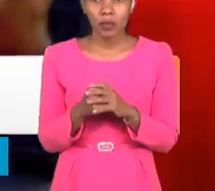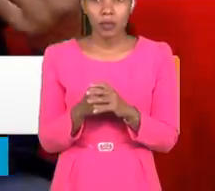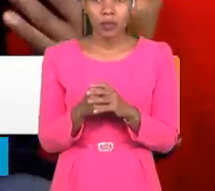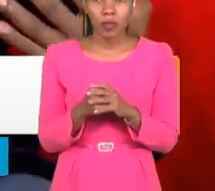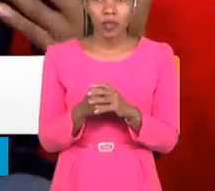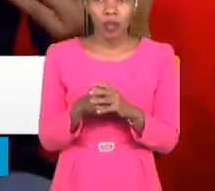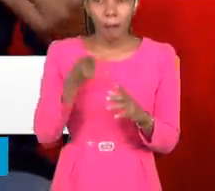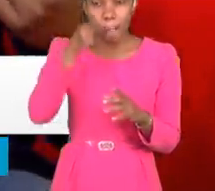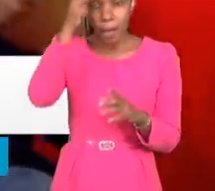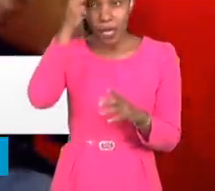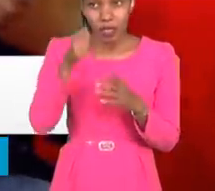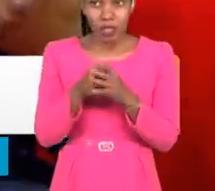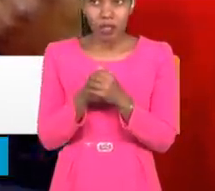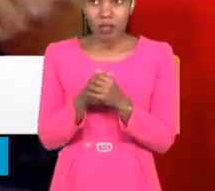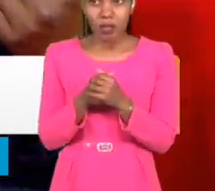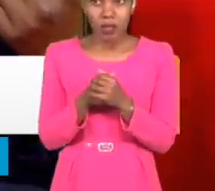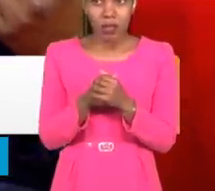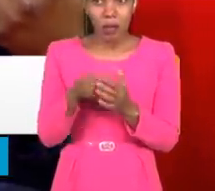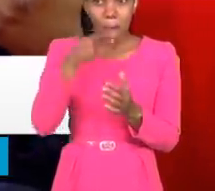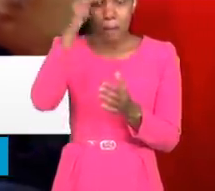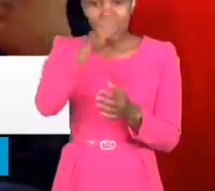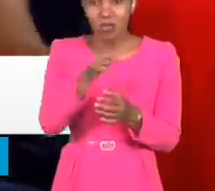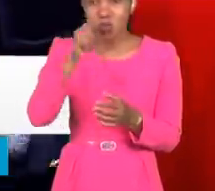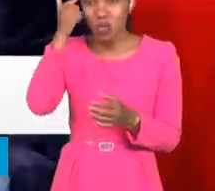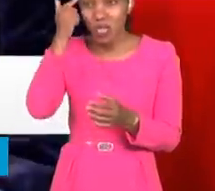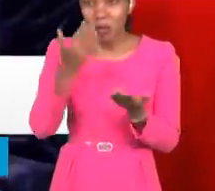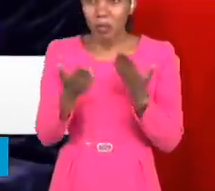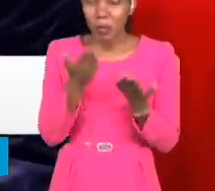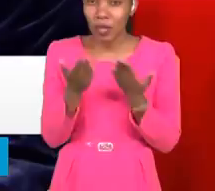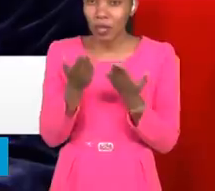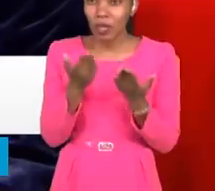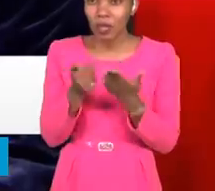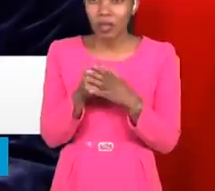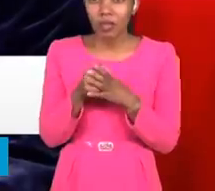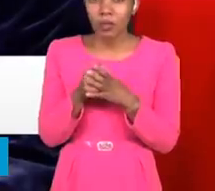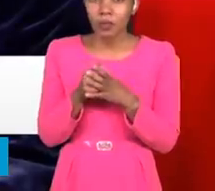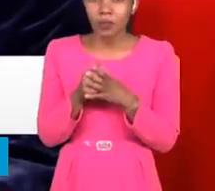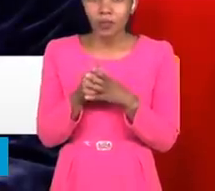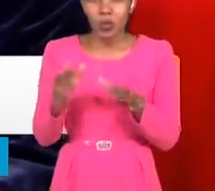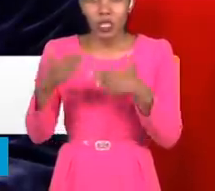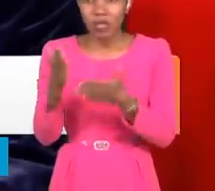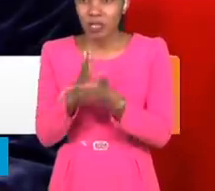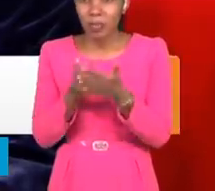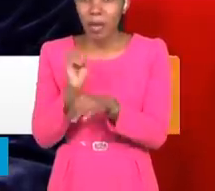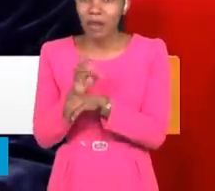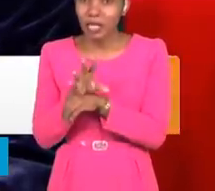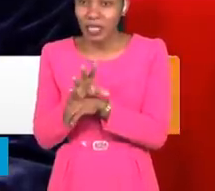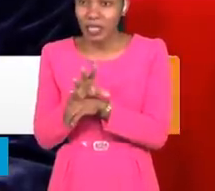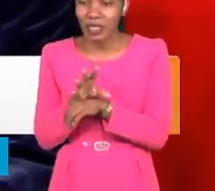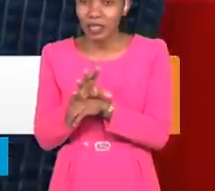are the parents. The parents. Do you think we need to kind of instill some